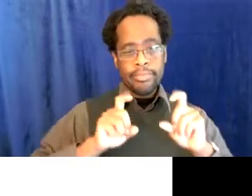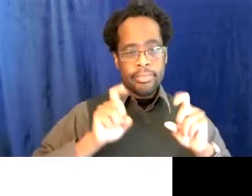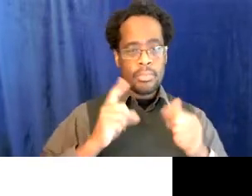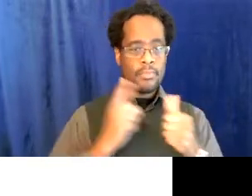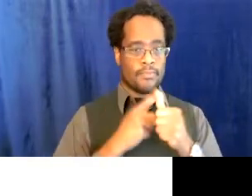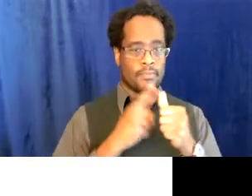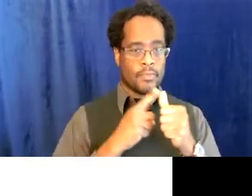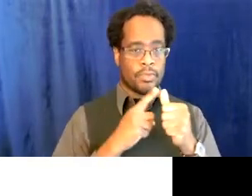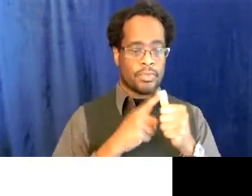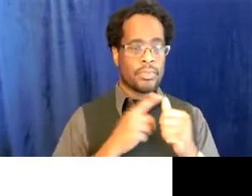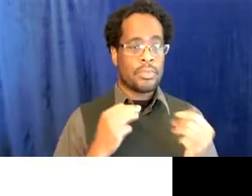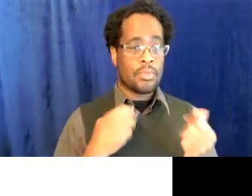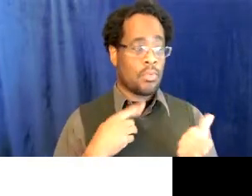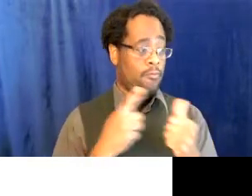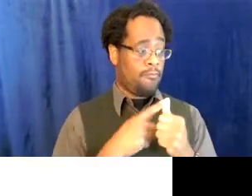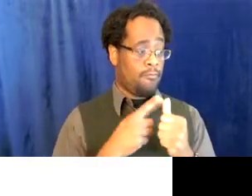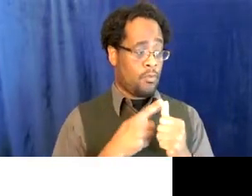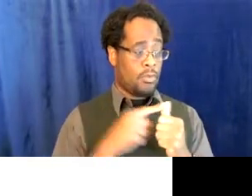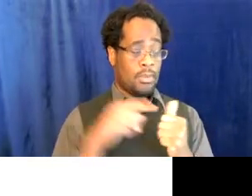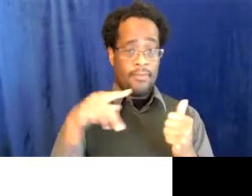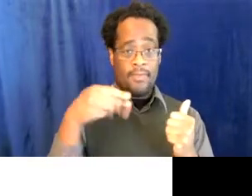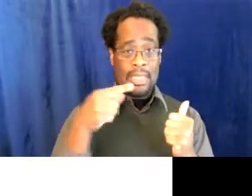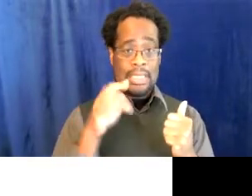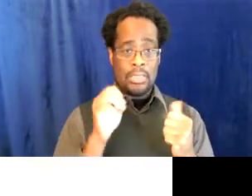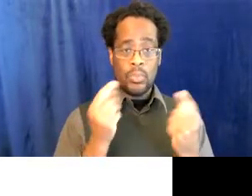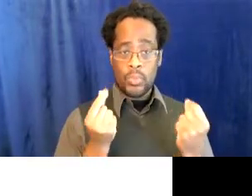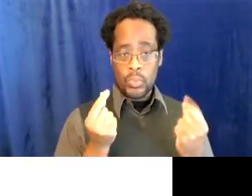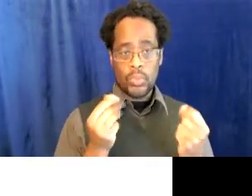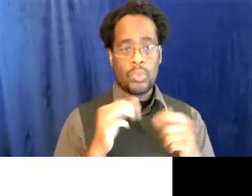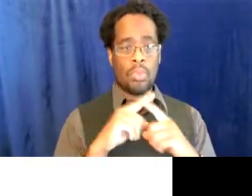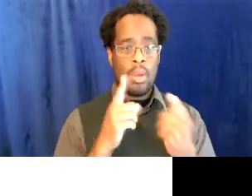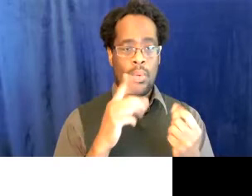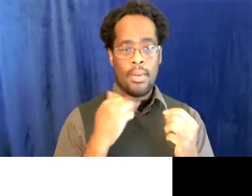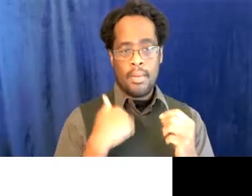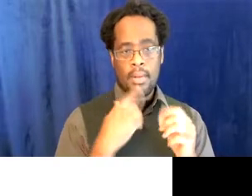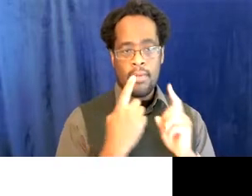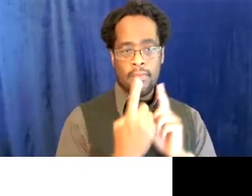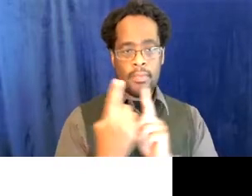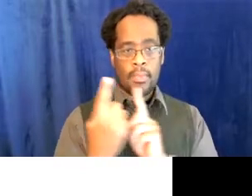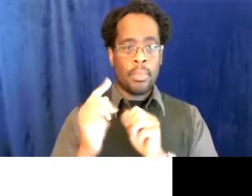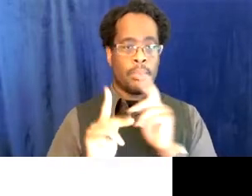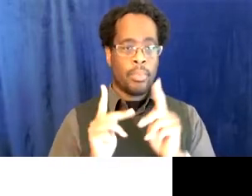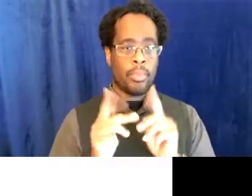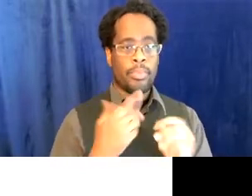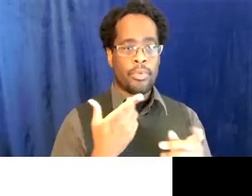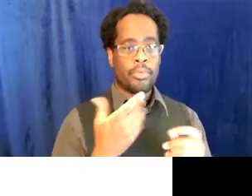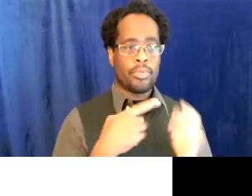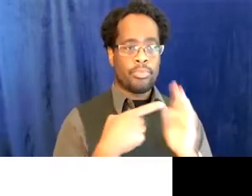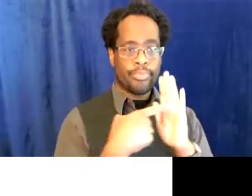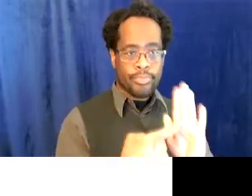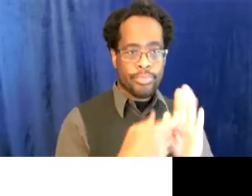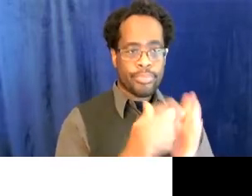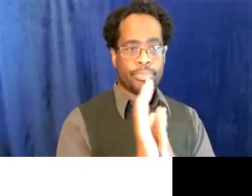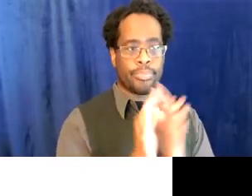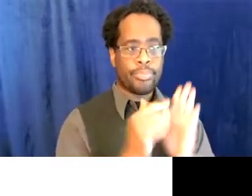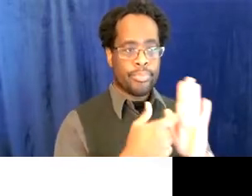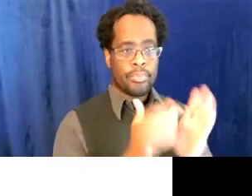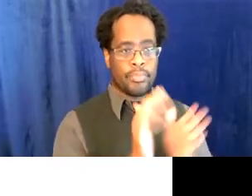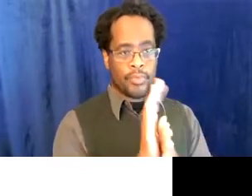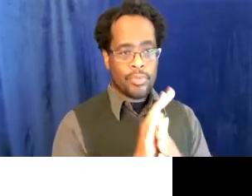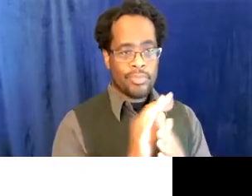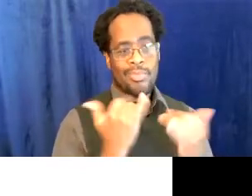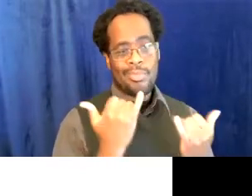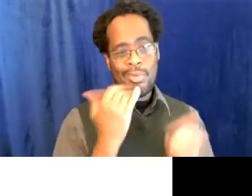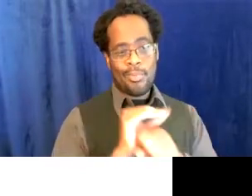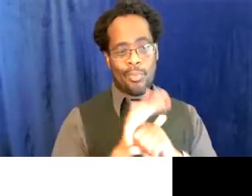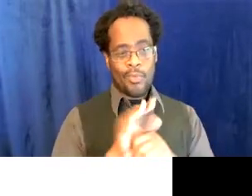So we want to make sure that we do appropriate testing first before we move forward in a big way. So we first